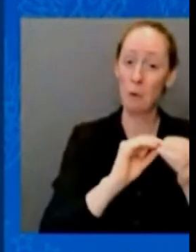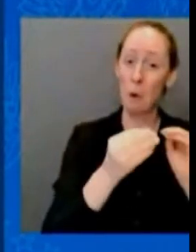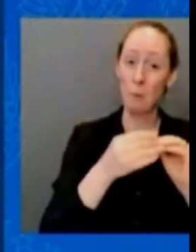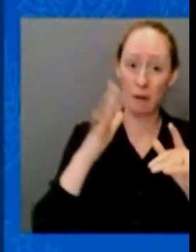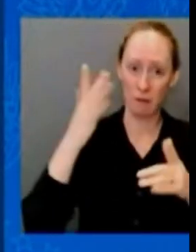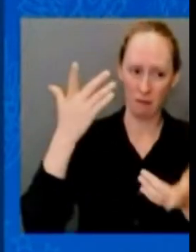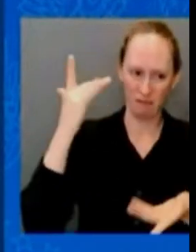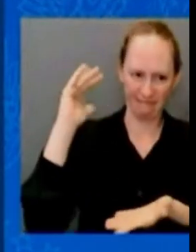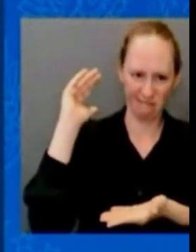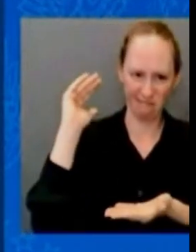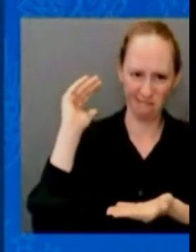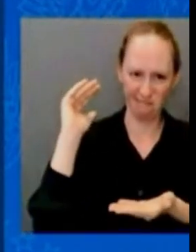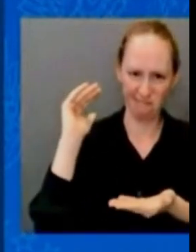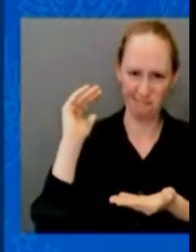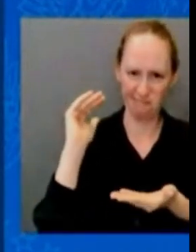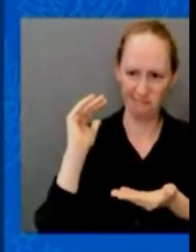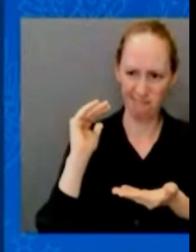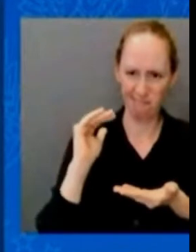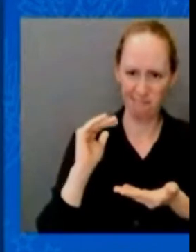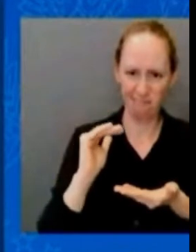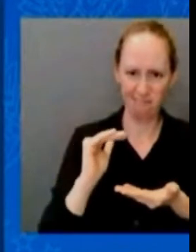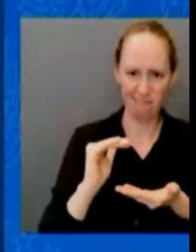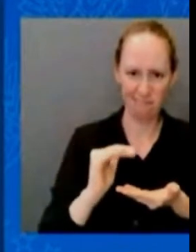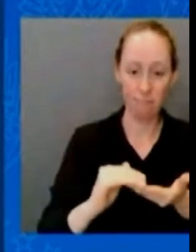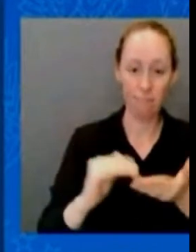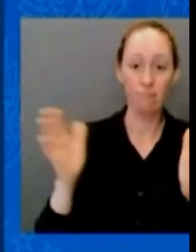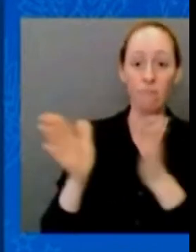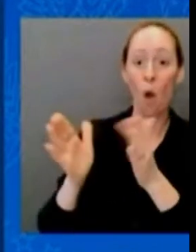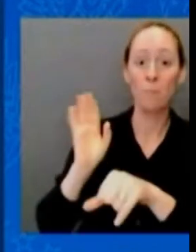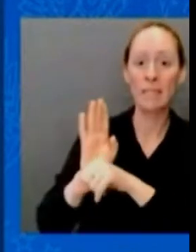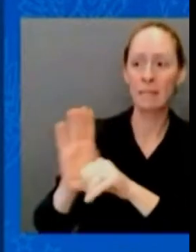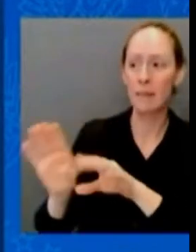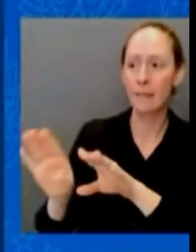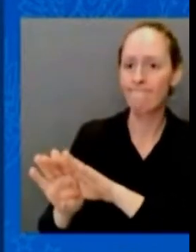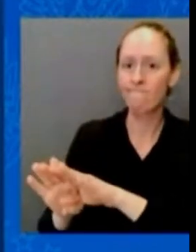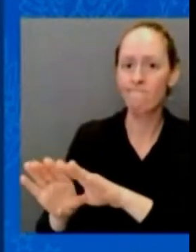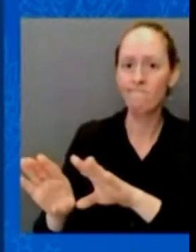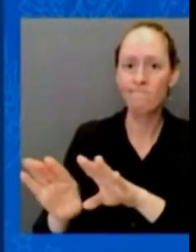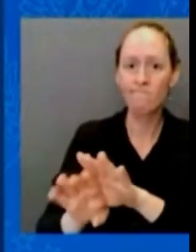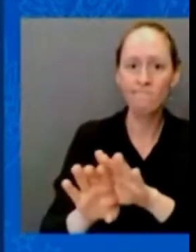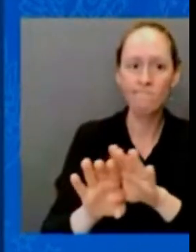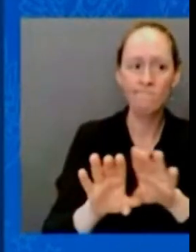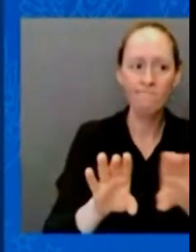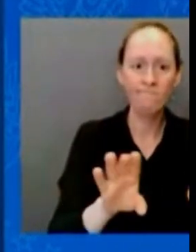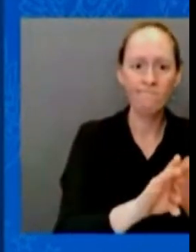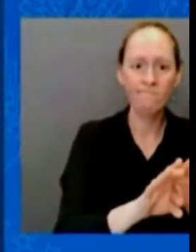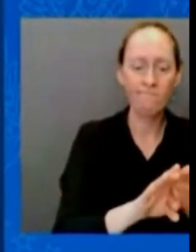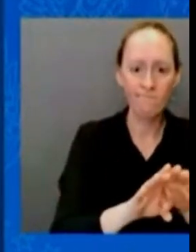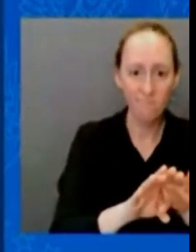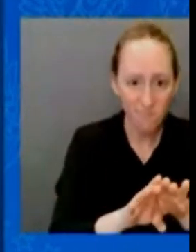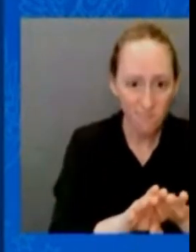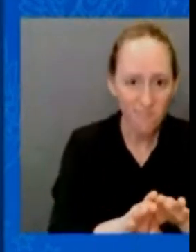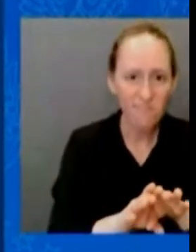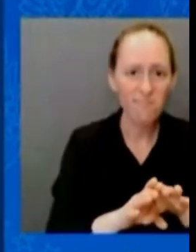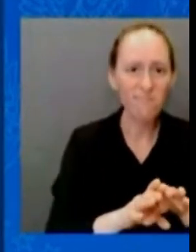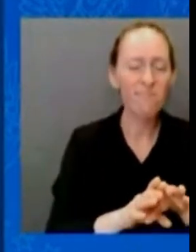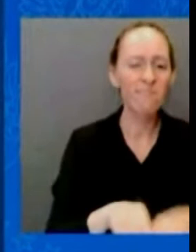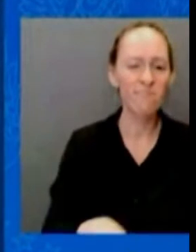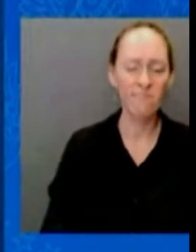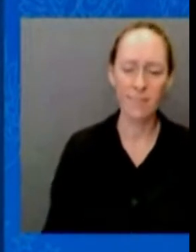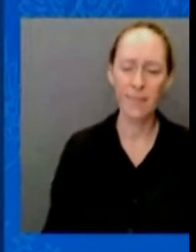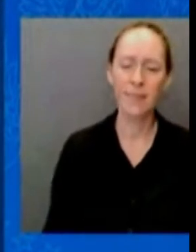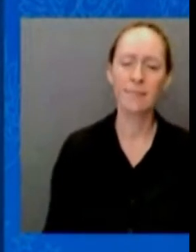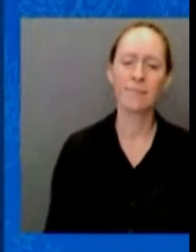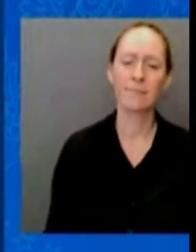businesses closed. The irony is that during the pandemic, the record number of Americans became, at the same time we lost all these small